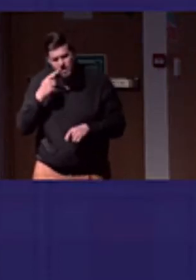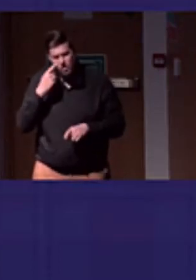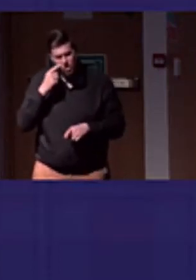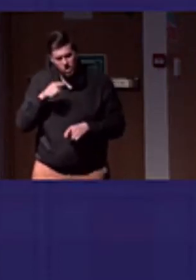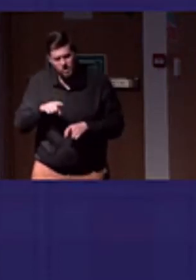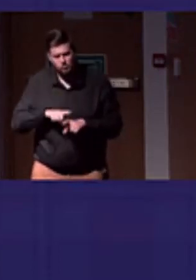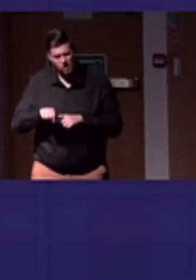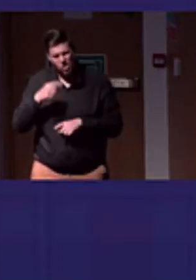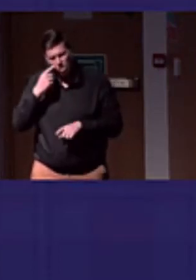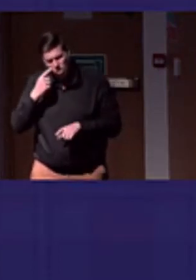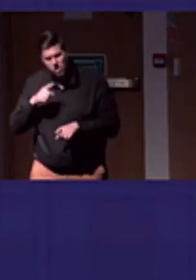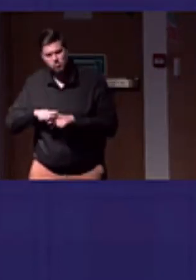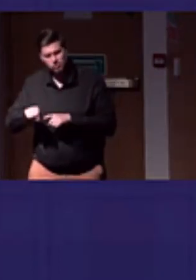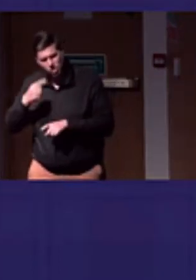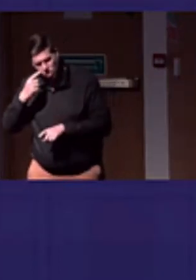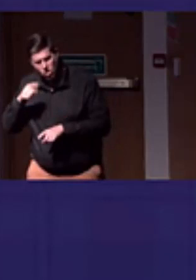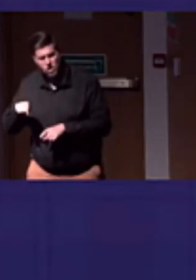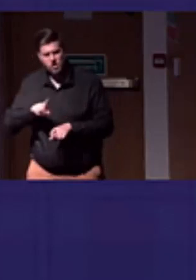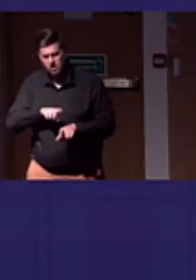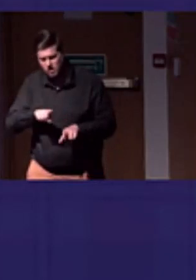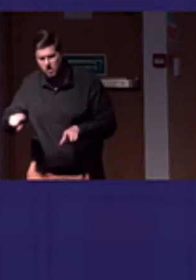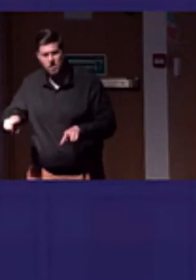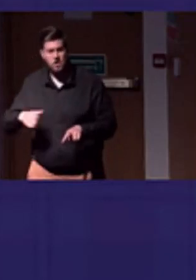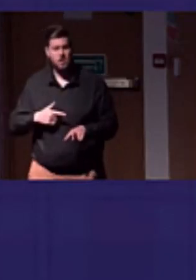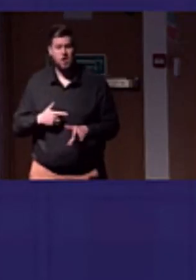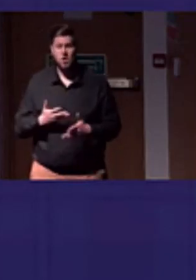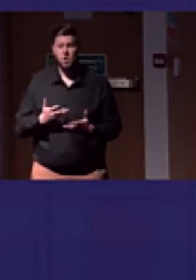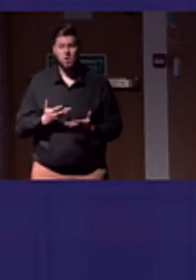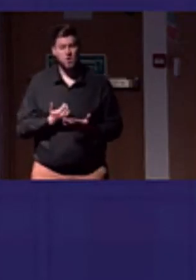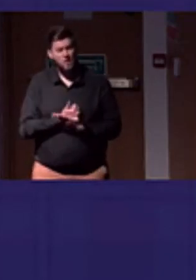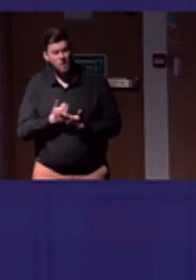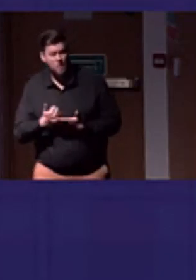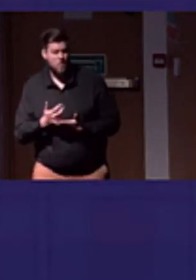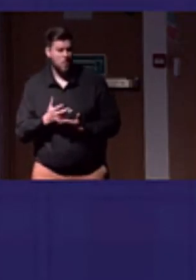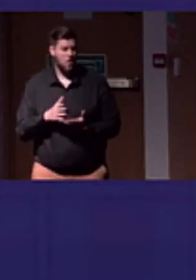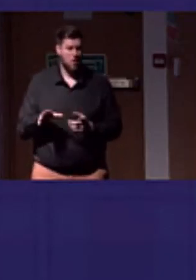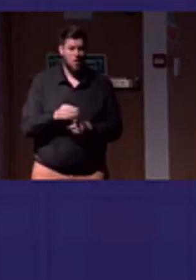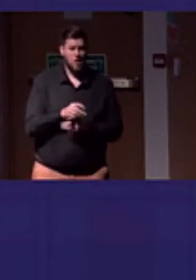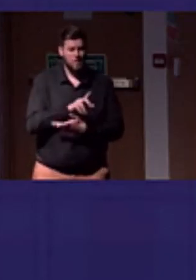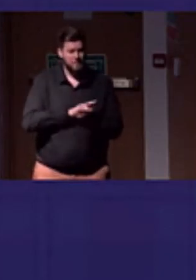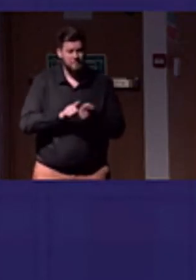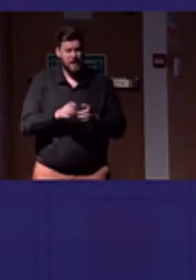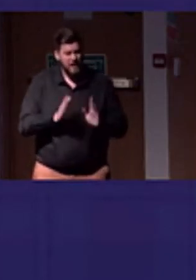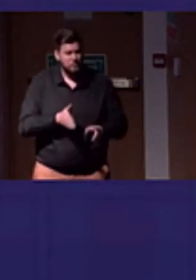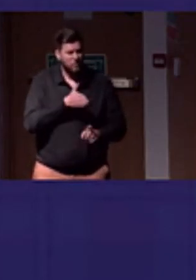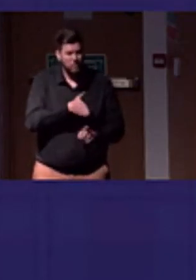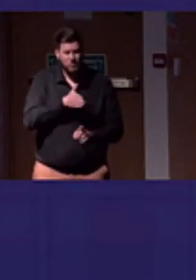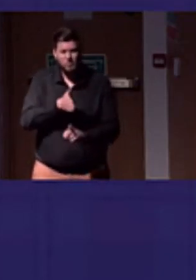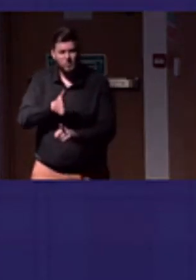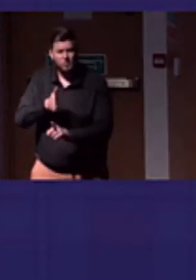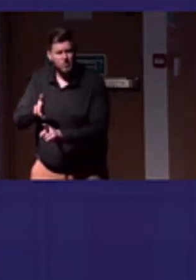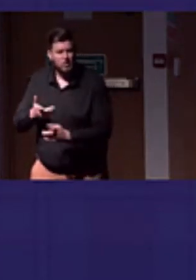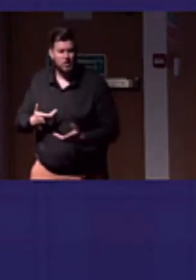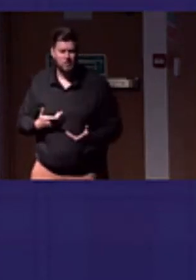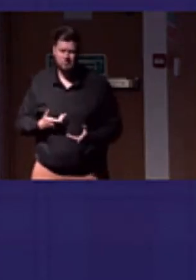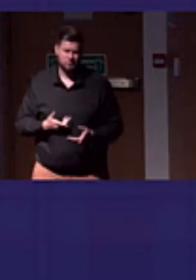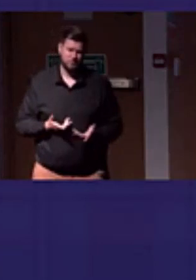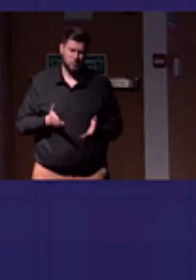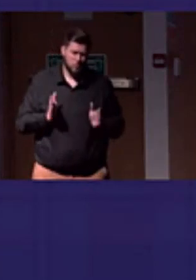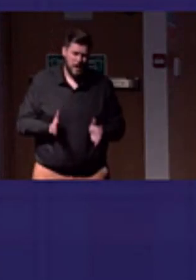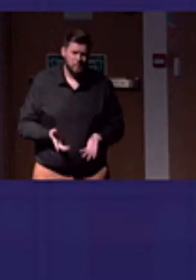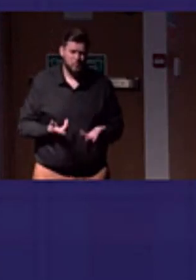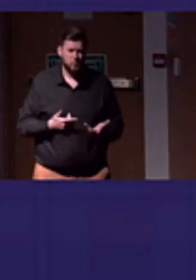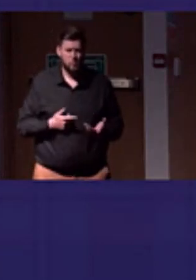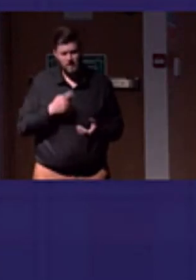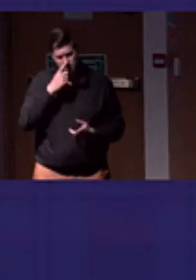one, you don't have to attend every meeting. Record and transcribe everything. My team has lots of people with disabilities, so it kind of helps, but it